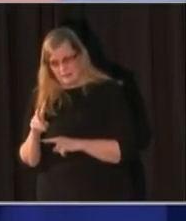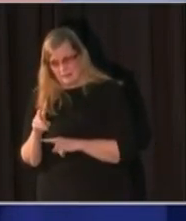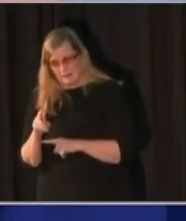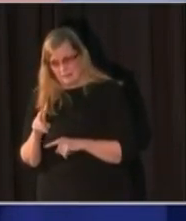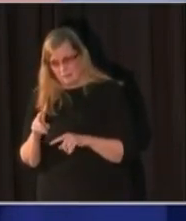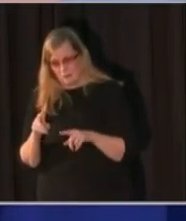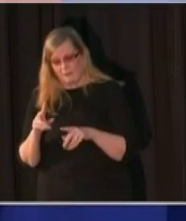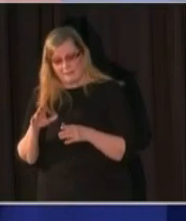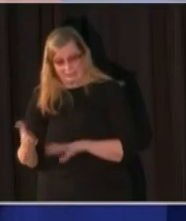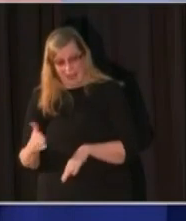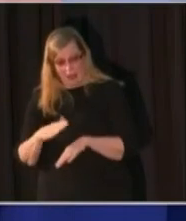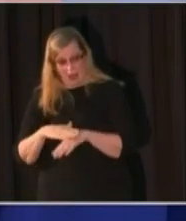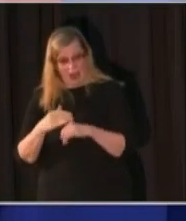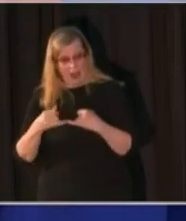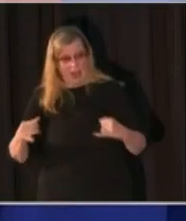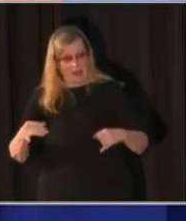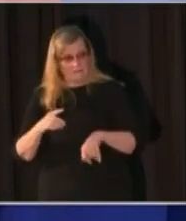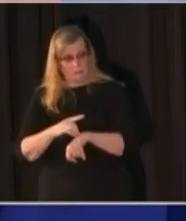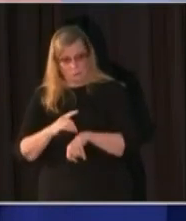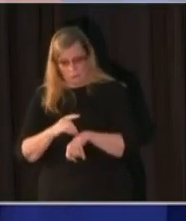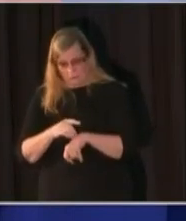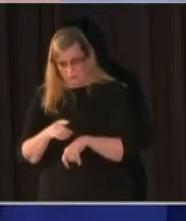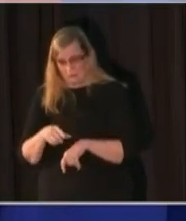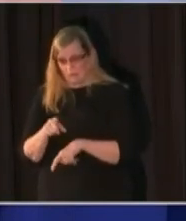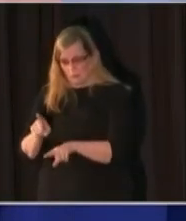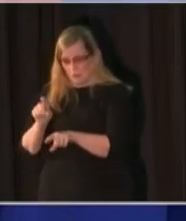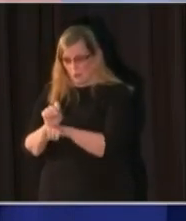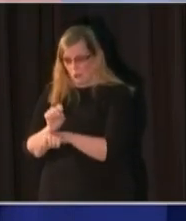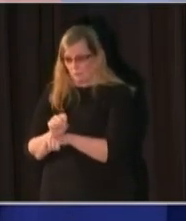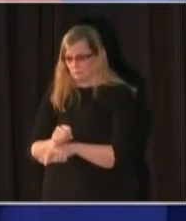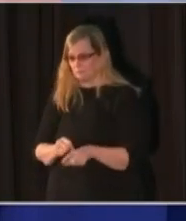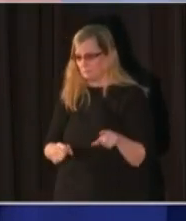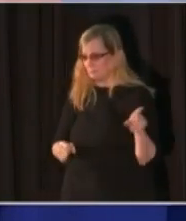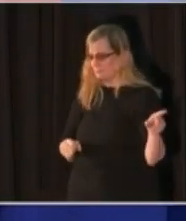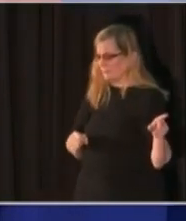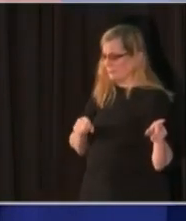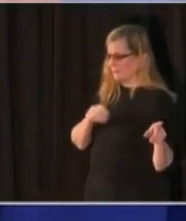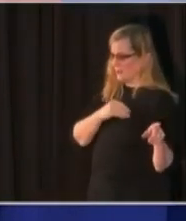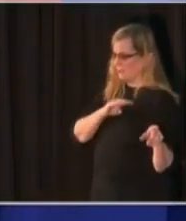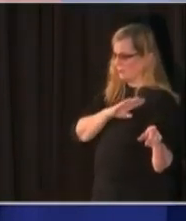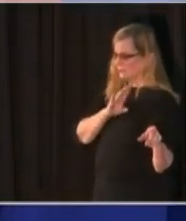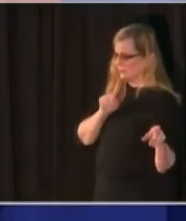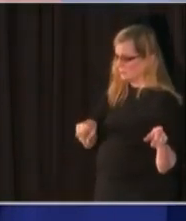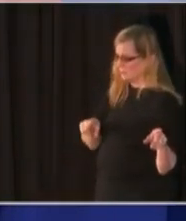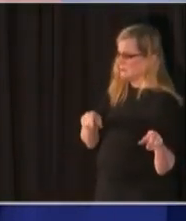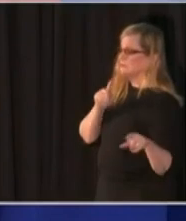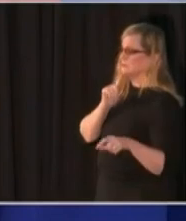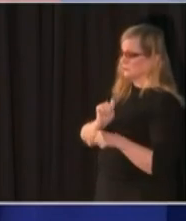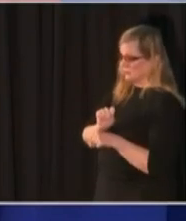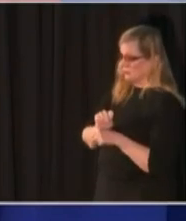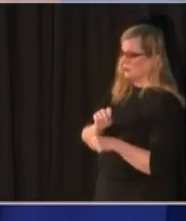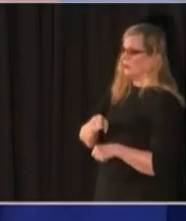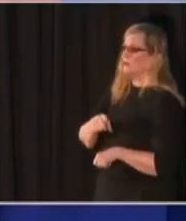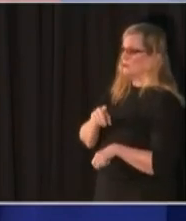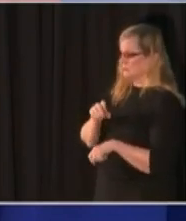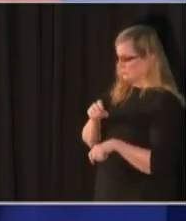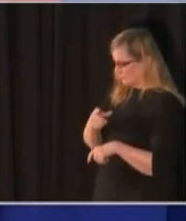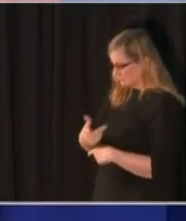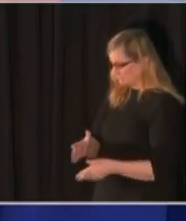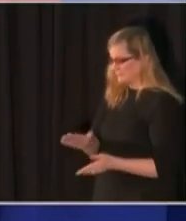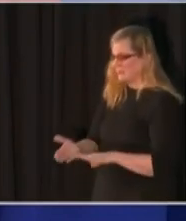of duty deaths, as far as I know. Both officers were on duty. And it's very, very